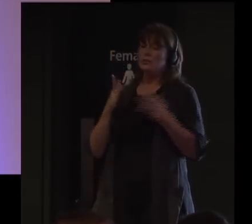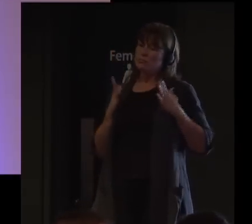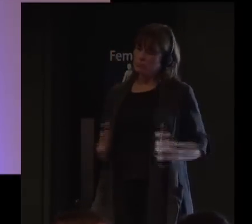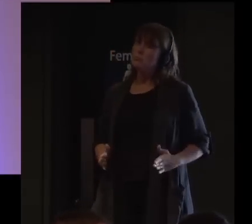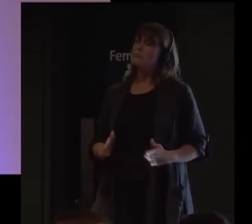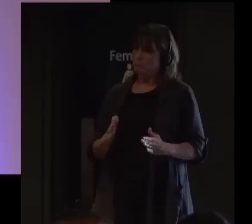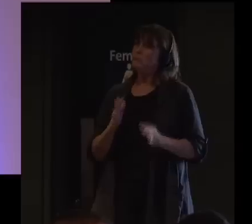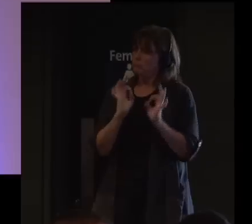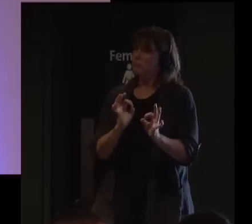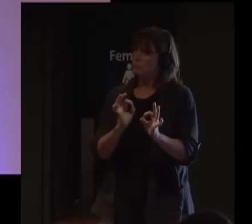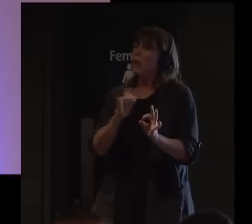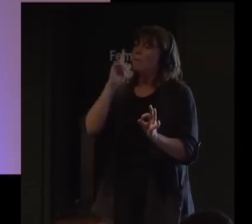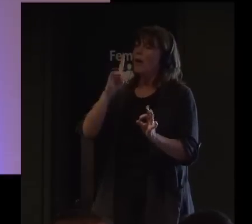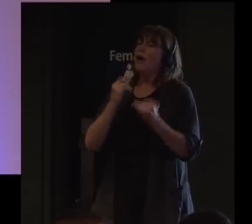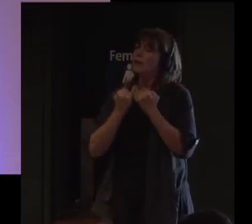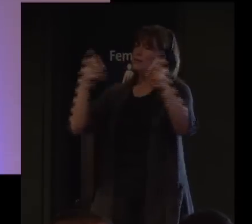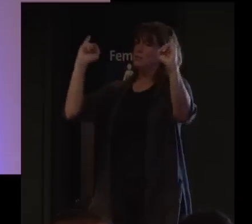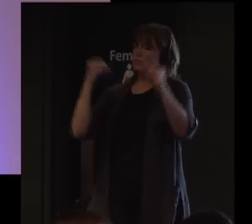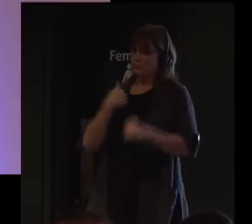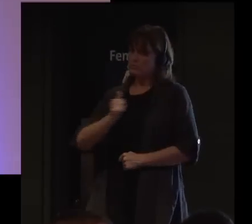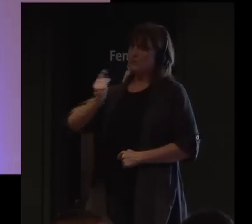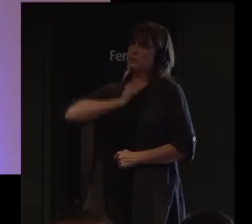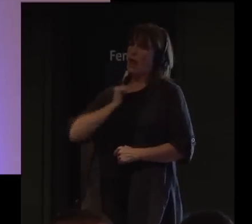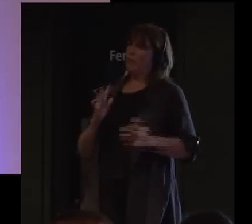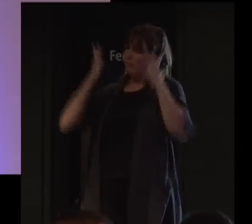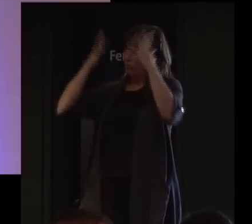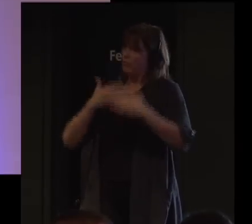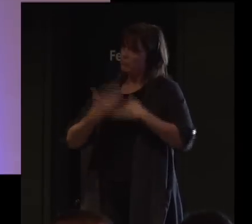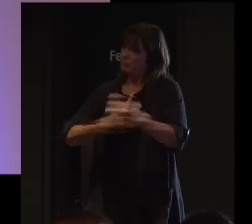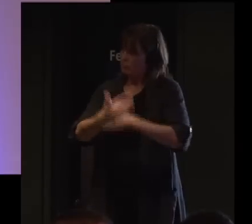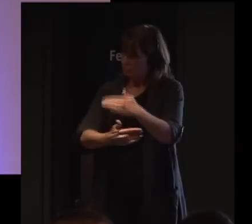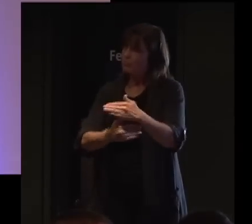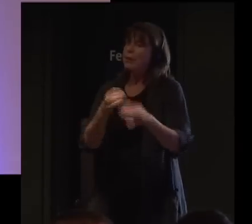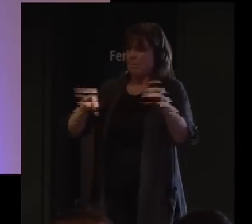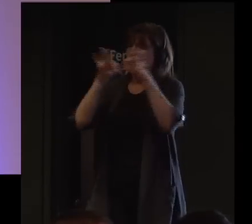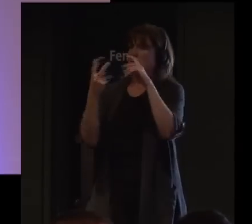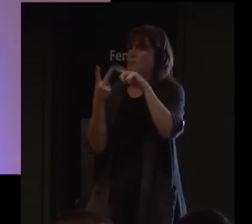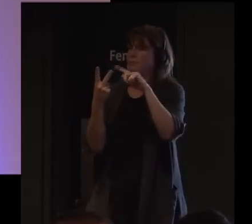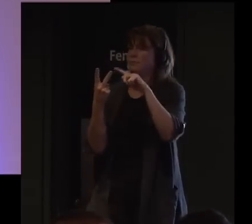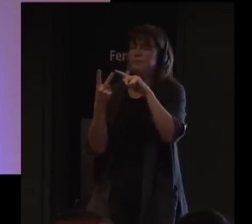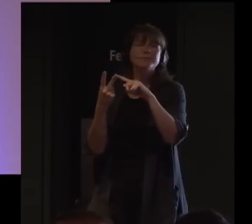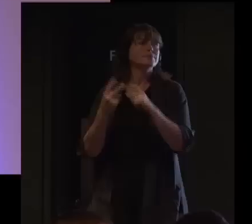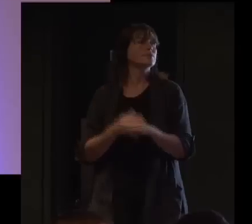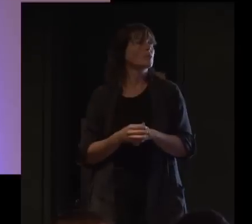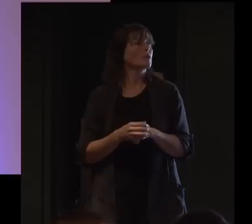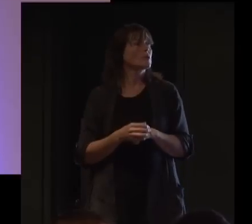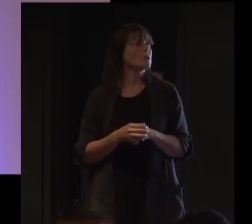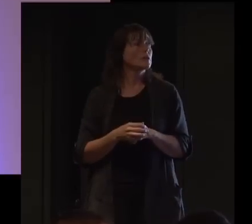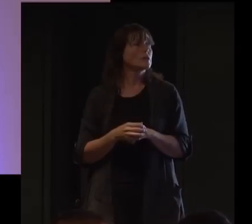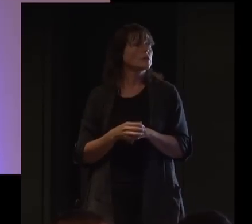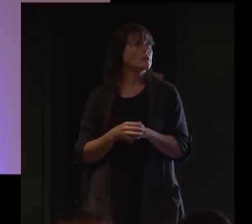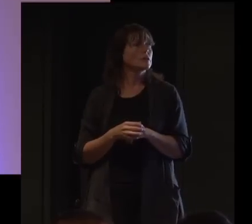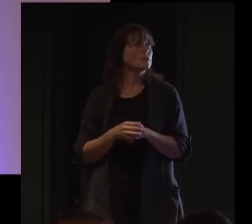another one which is autonomy. And therefore, now it's not as if the